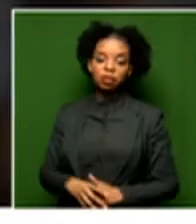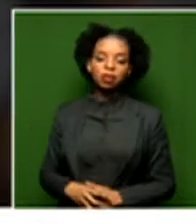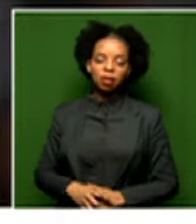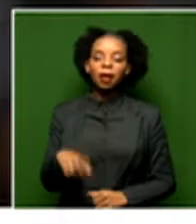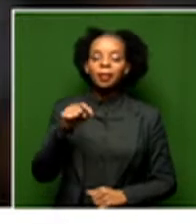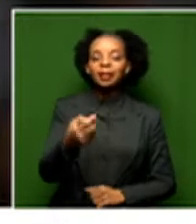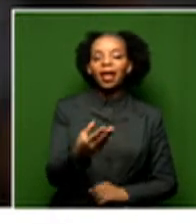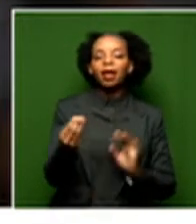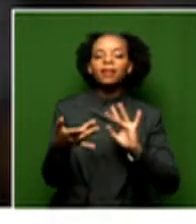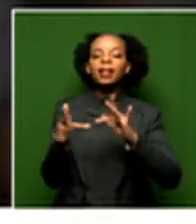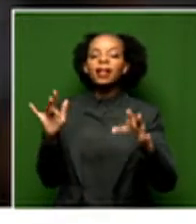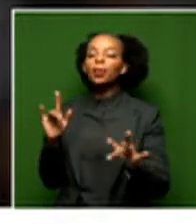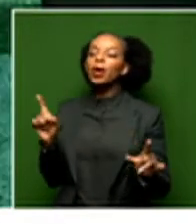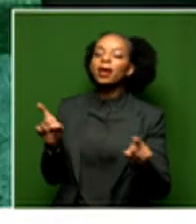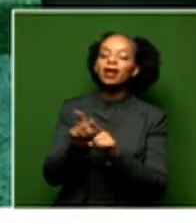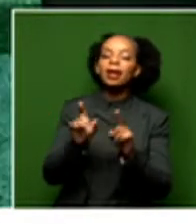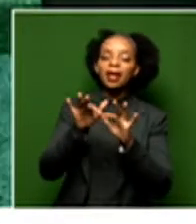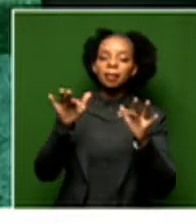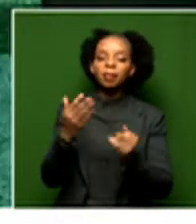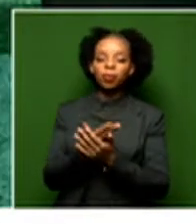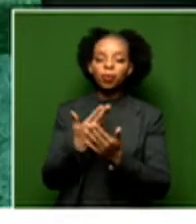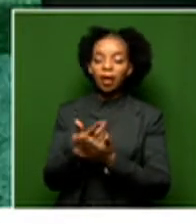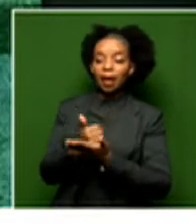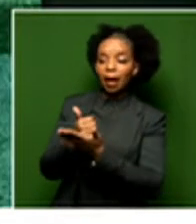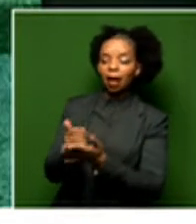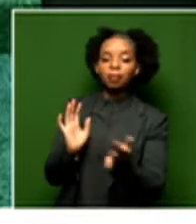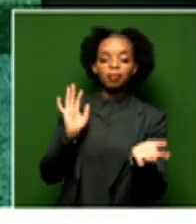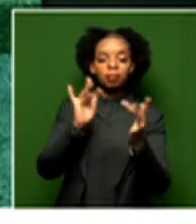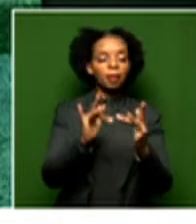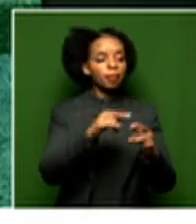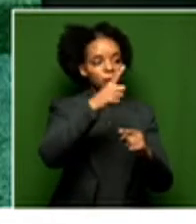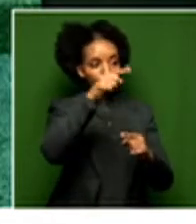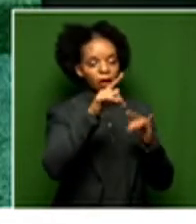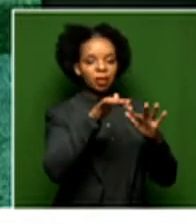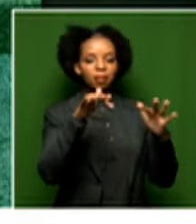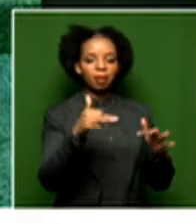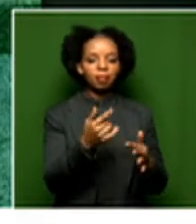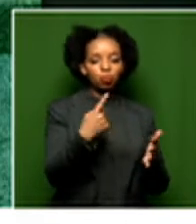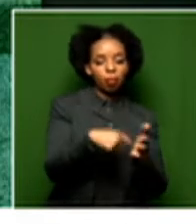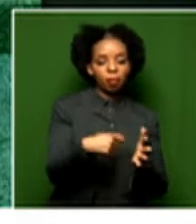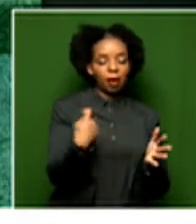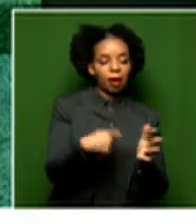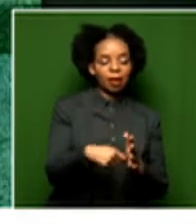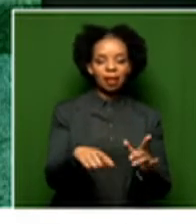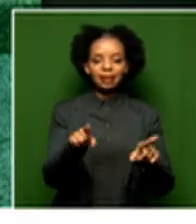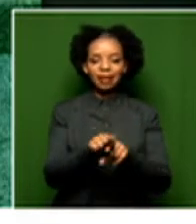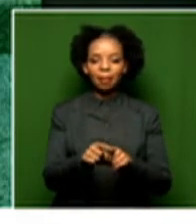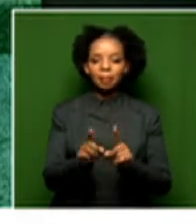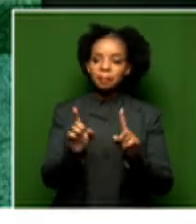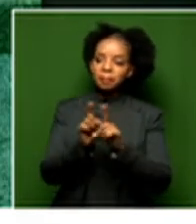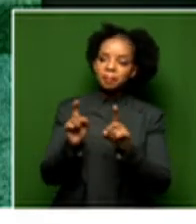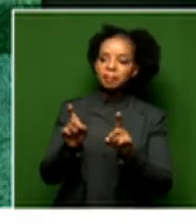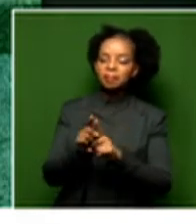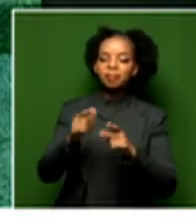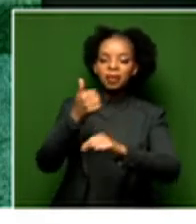people that can connect you to the right market, to the right partnership, to the right stakeholders. And entire value chain